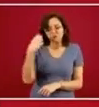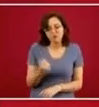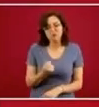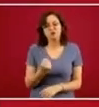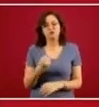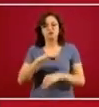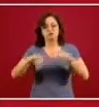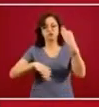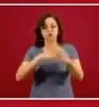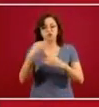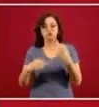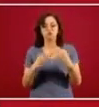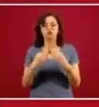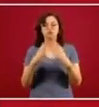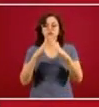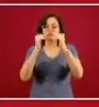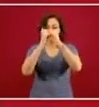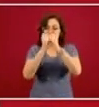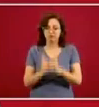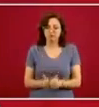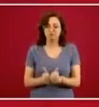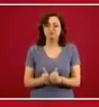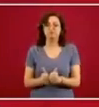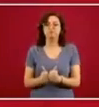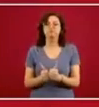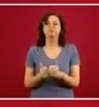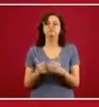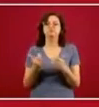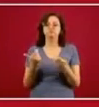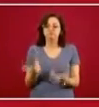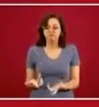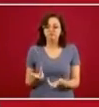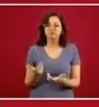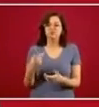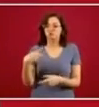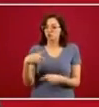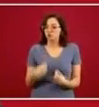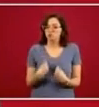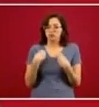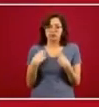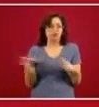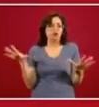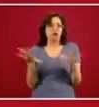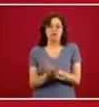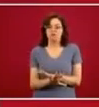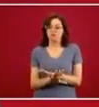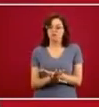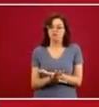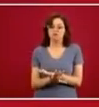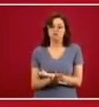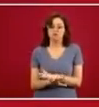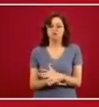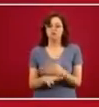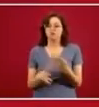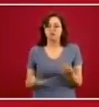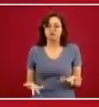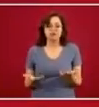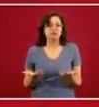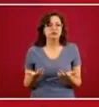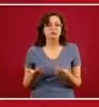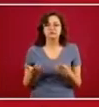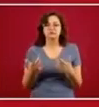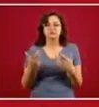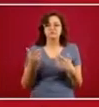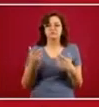So let's do our best right now. The sacrifice that you are all